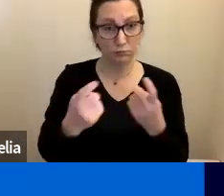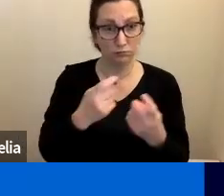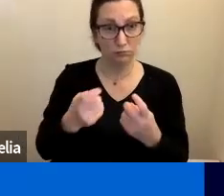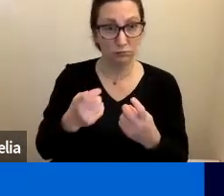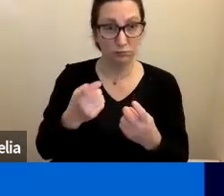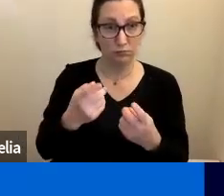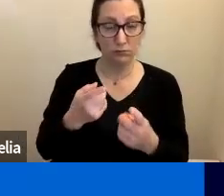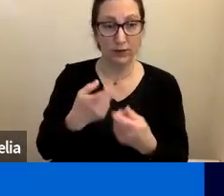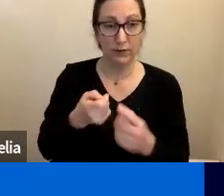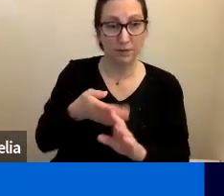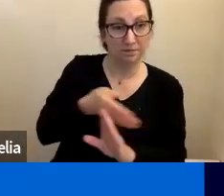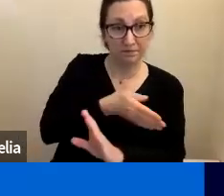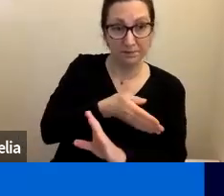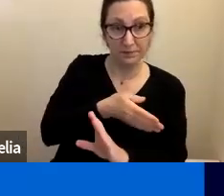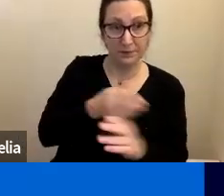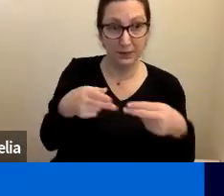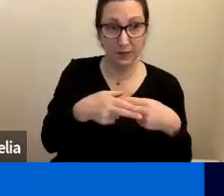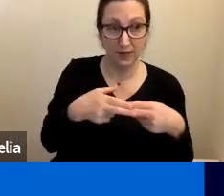just covered.